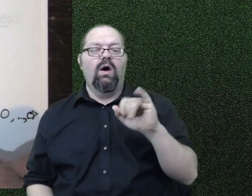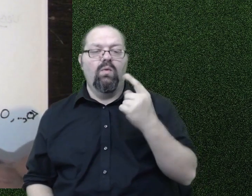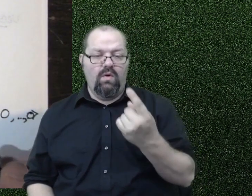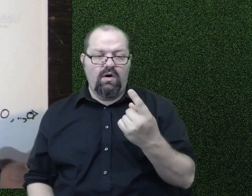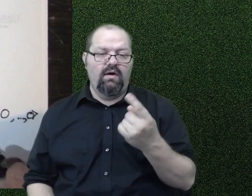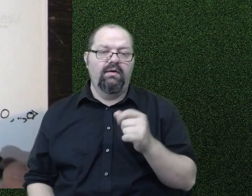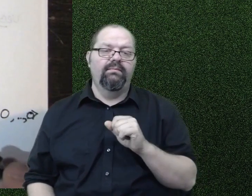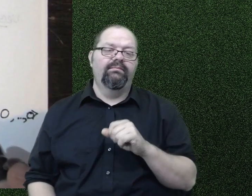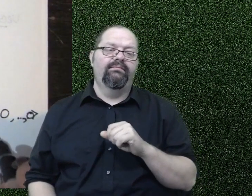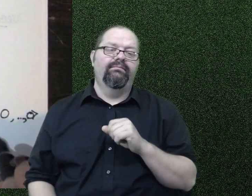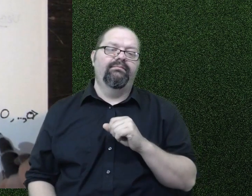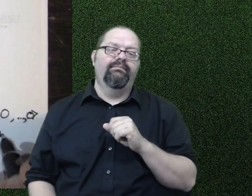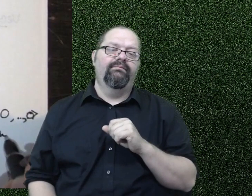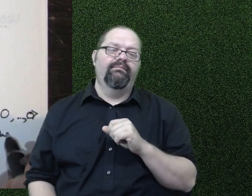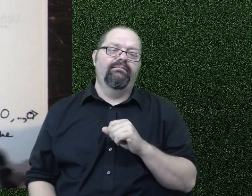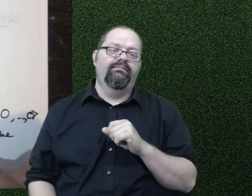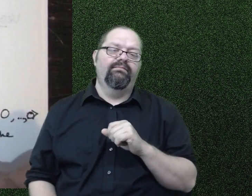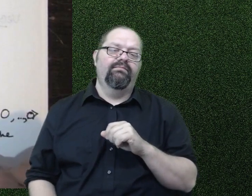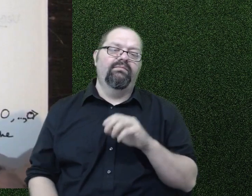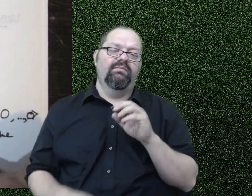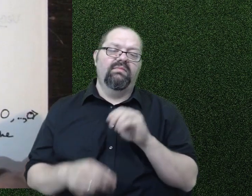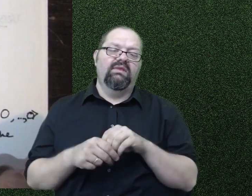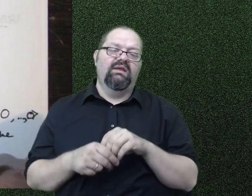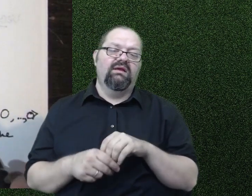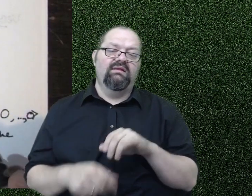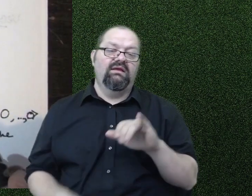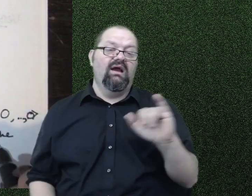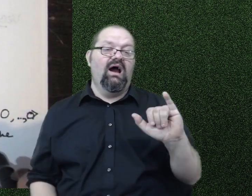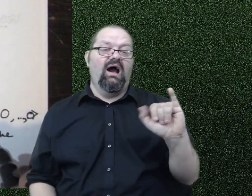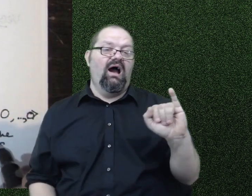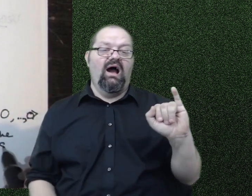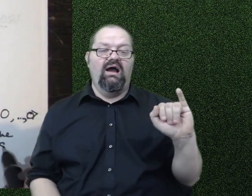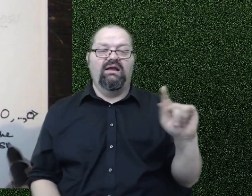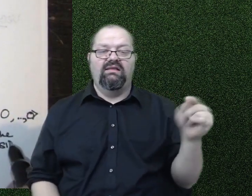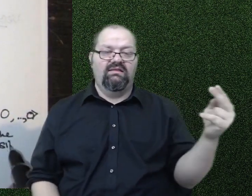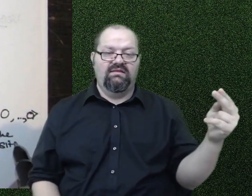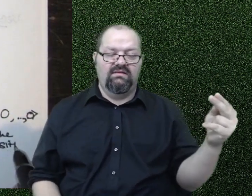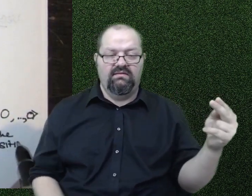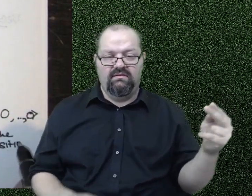1 in the ith position.